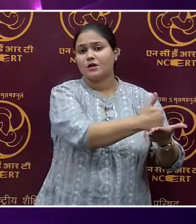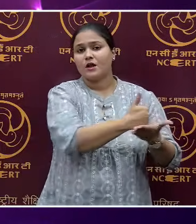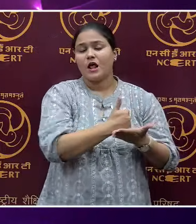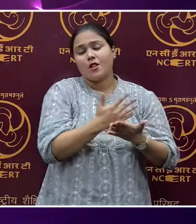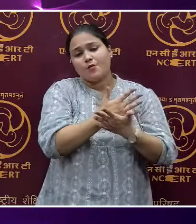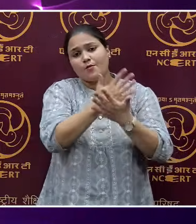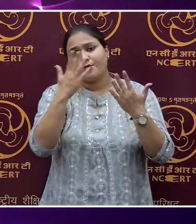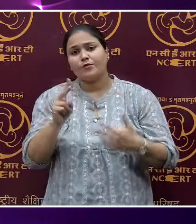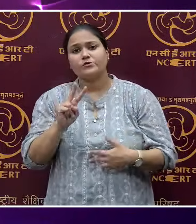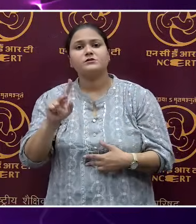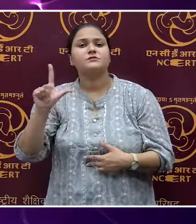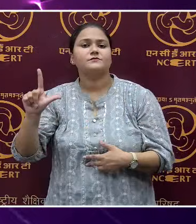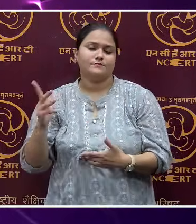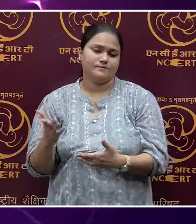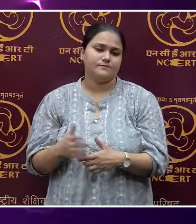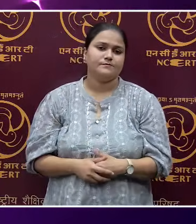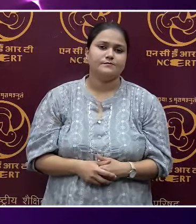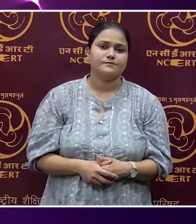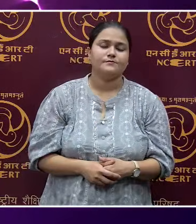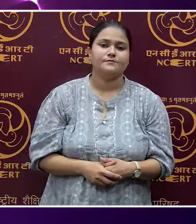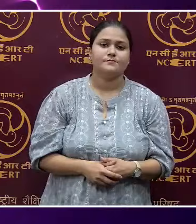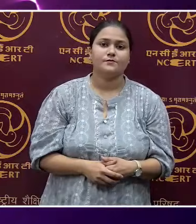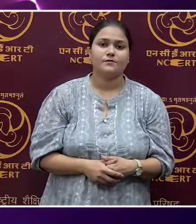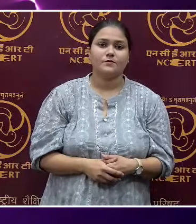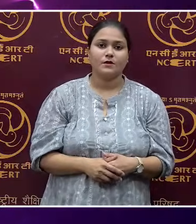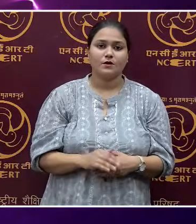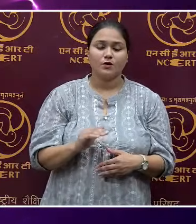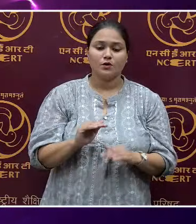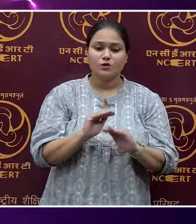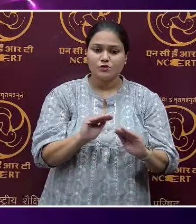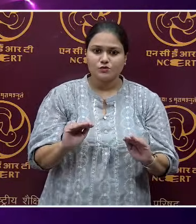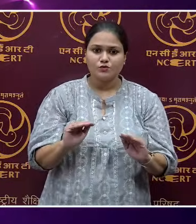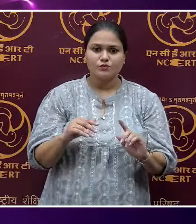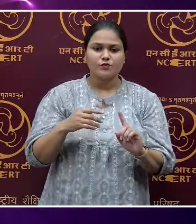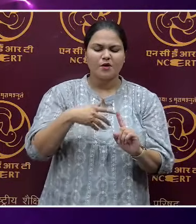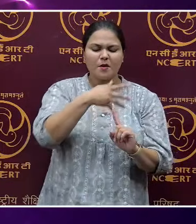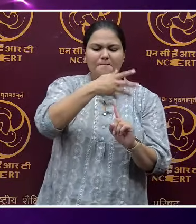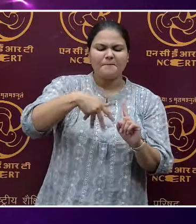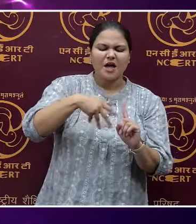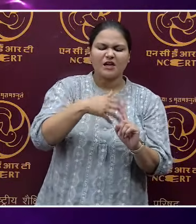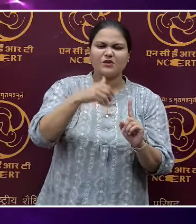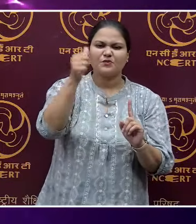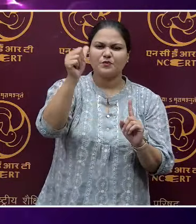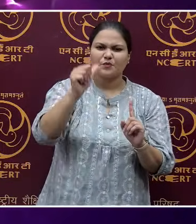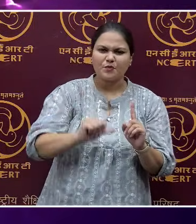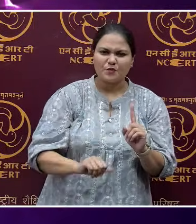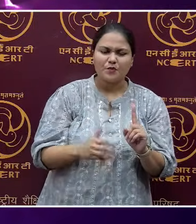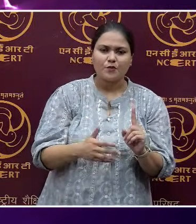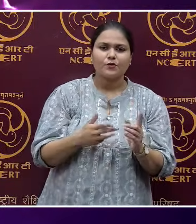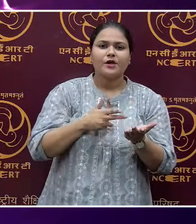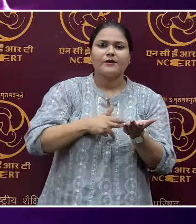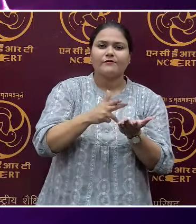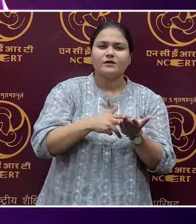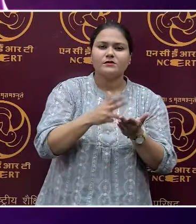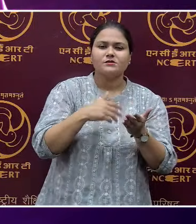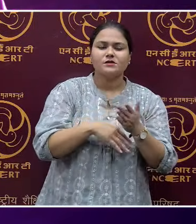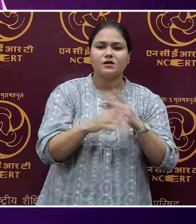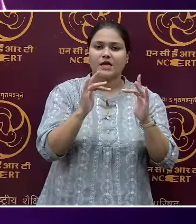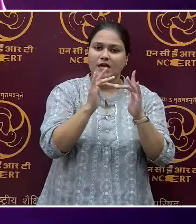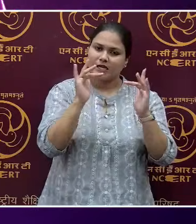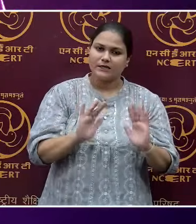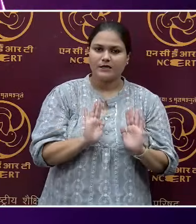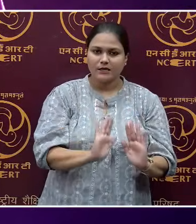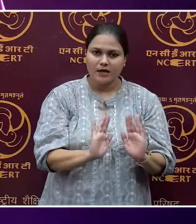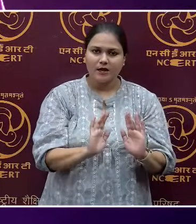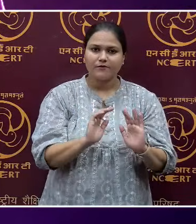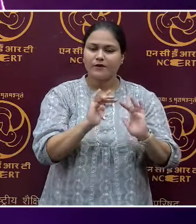the students who are from the very background, tier 3 cities and all, so they can easily learn through the virtual labs